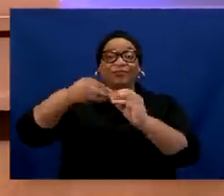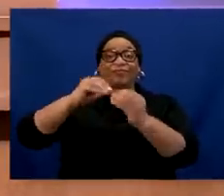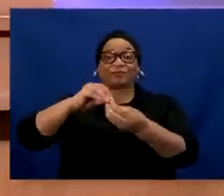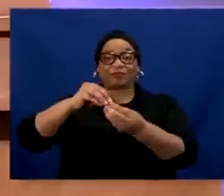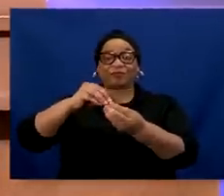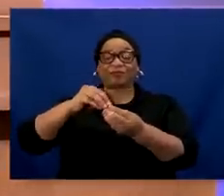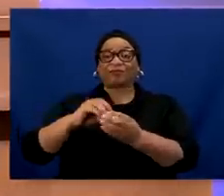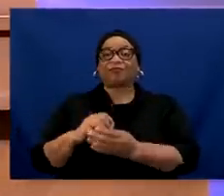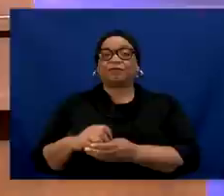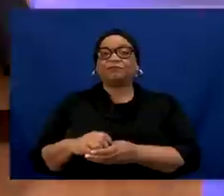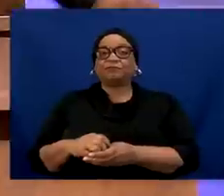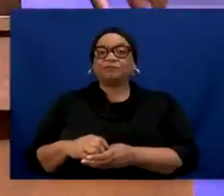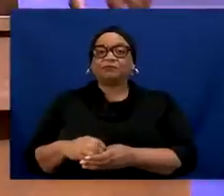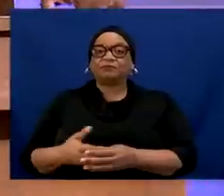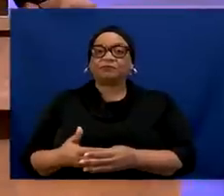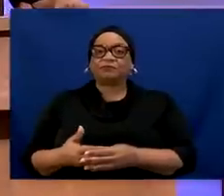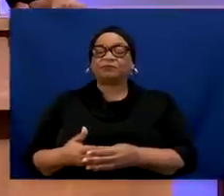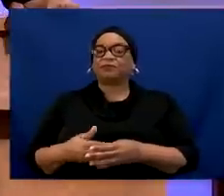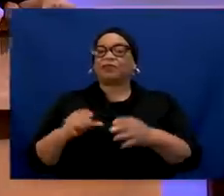sure that we are not one of those places.